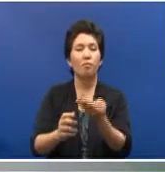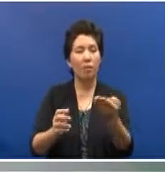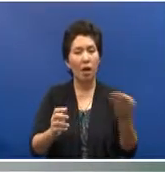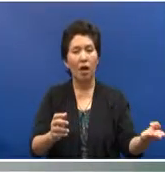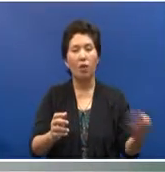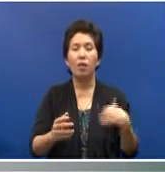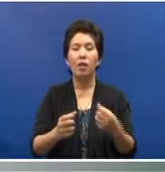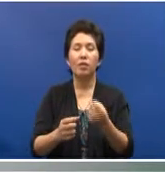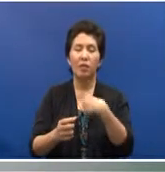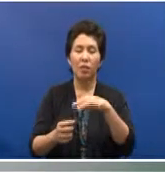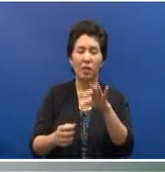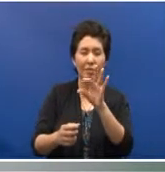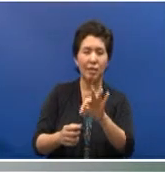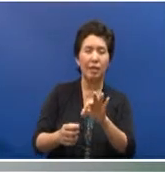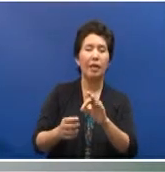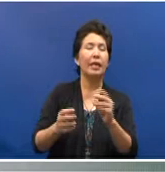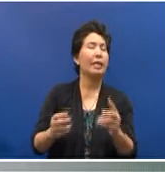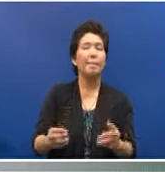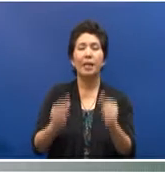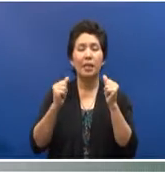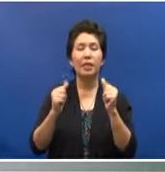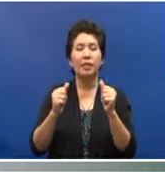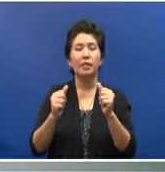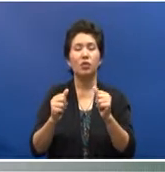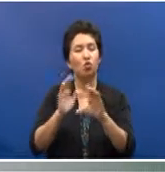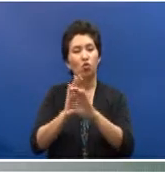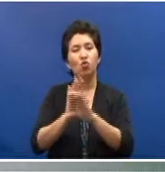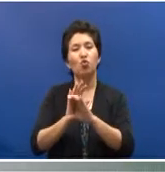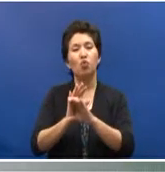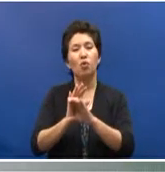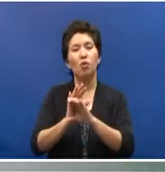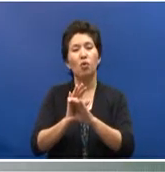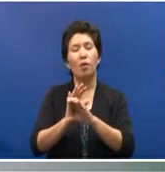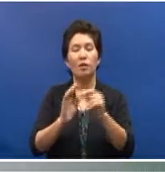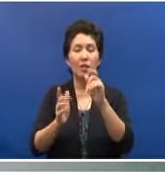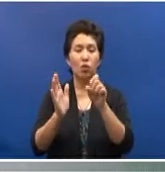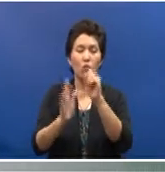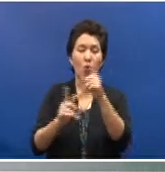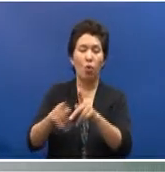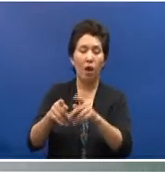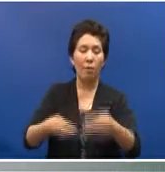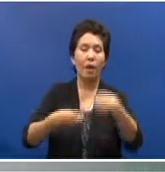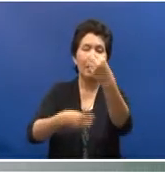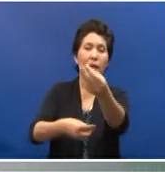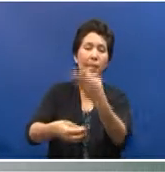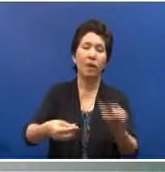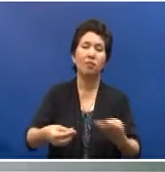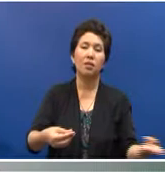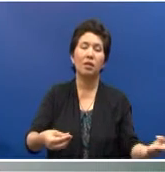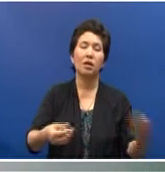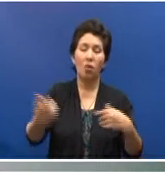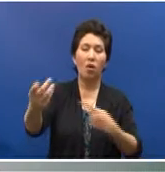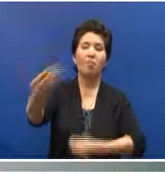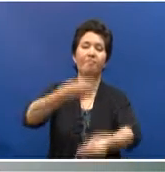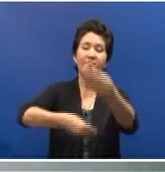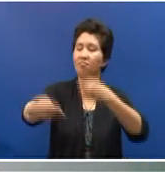without expecting any immediate return. Okay, someone give goods to someone and did not expect that the other